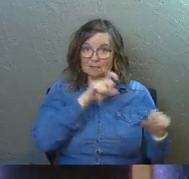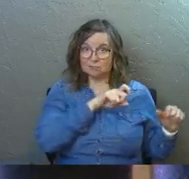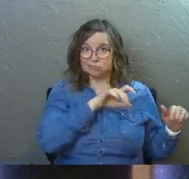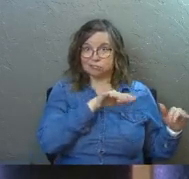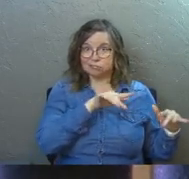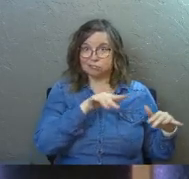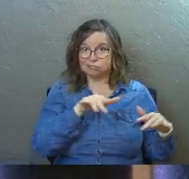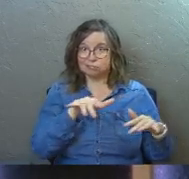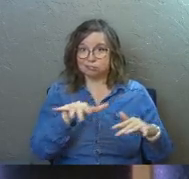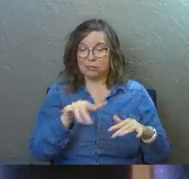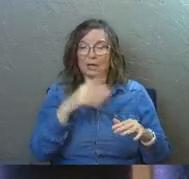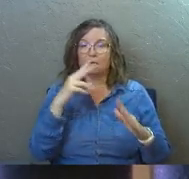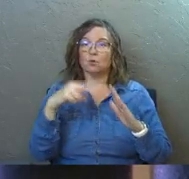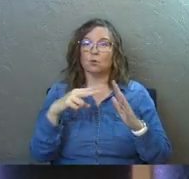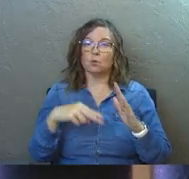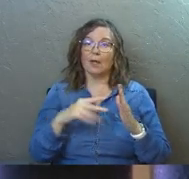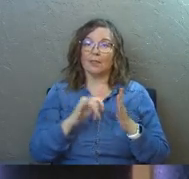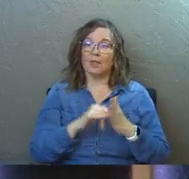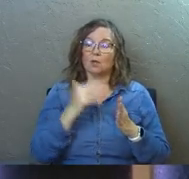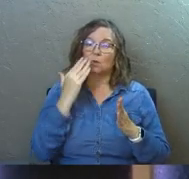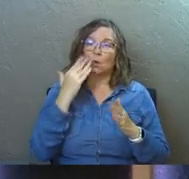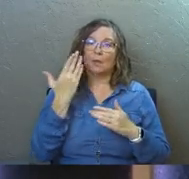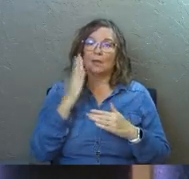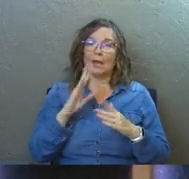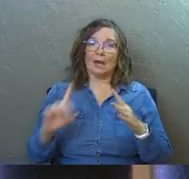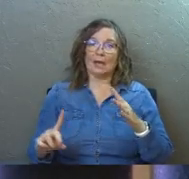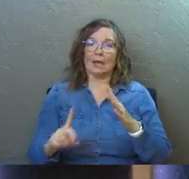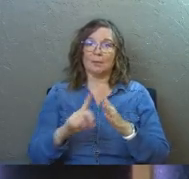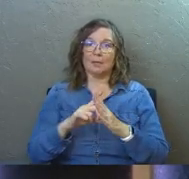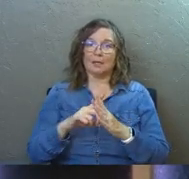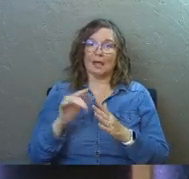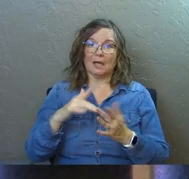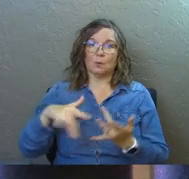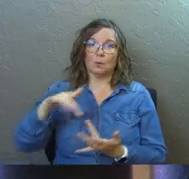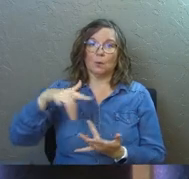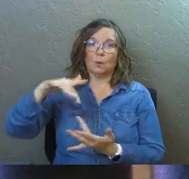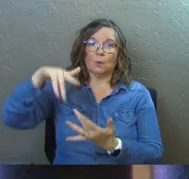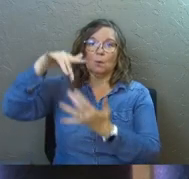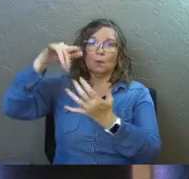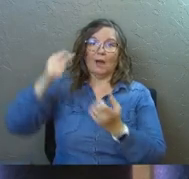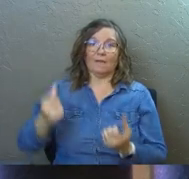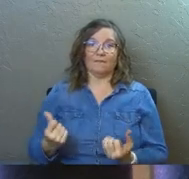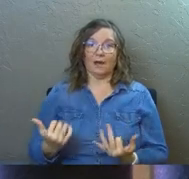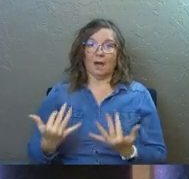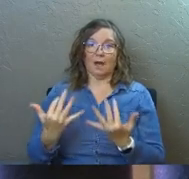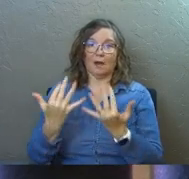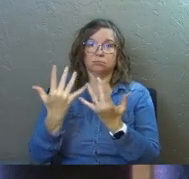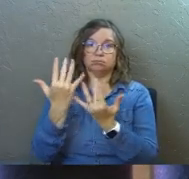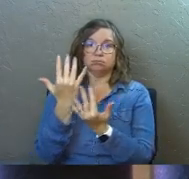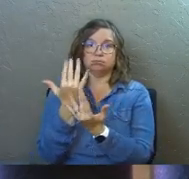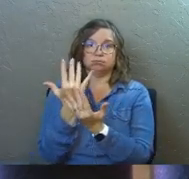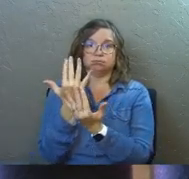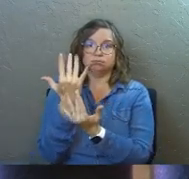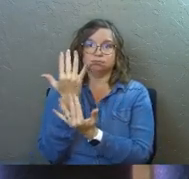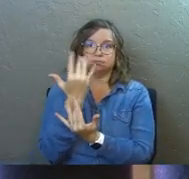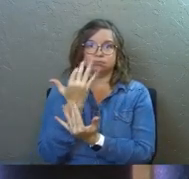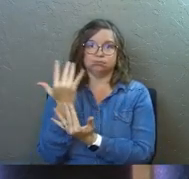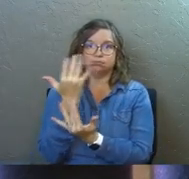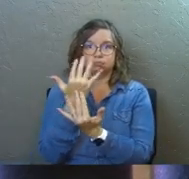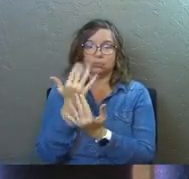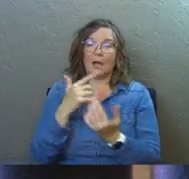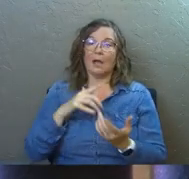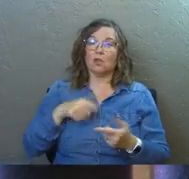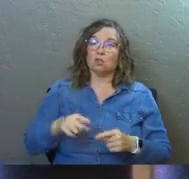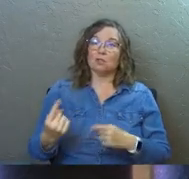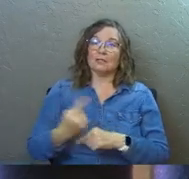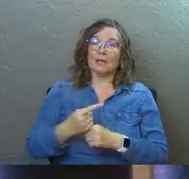through the desert. And if you've read that, you know that God appeared to them as a pillar of fire at night and a pillar of smoke during the